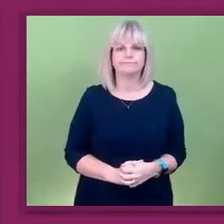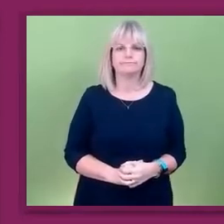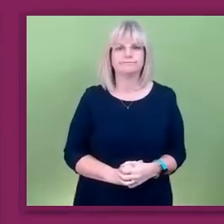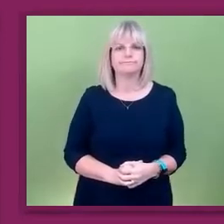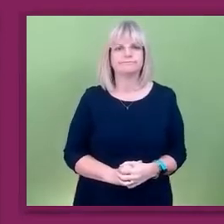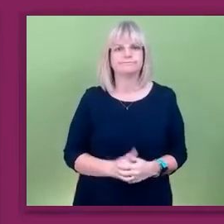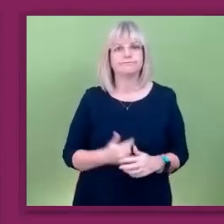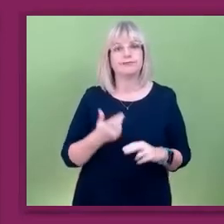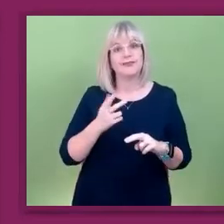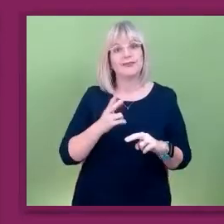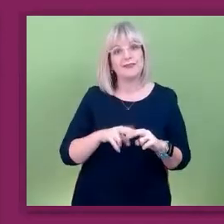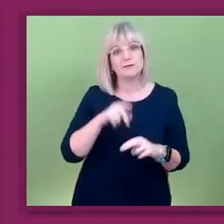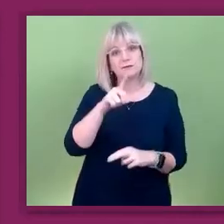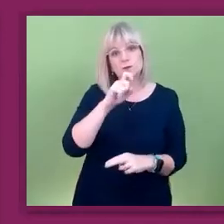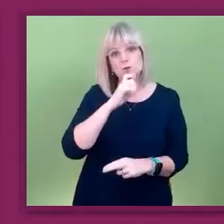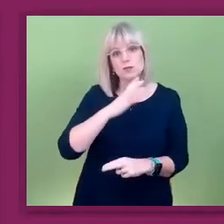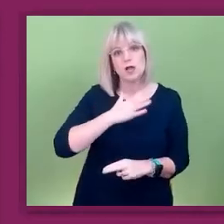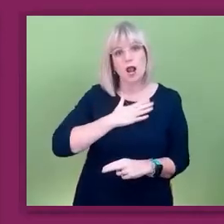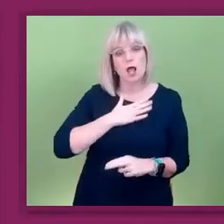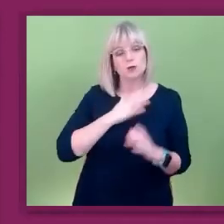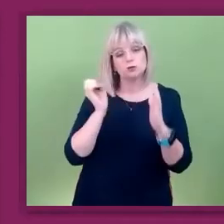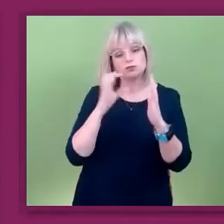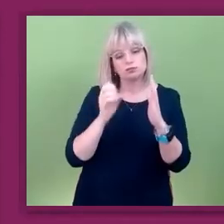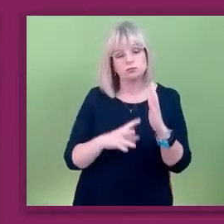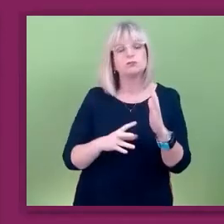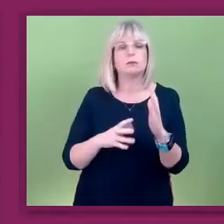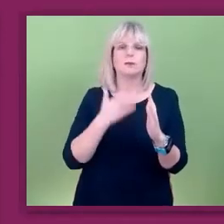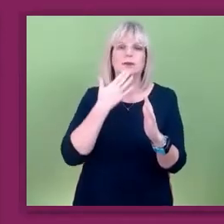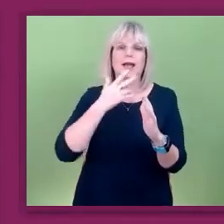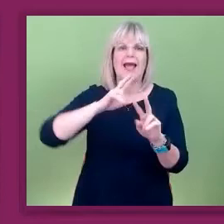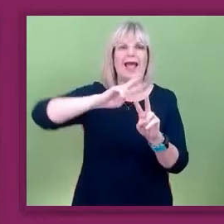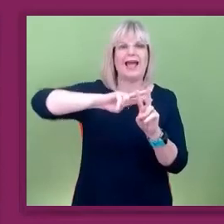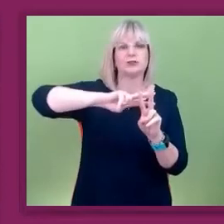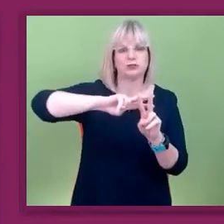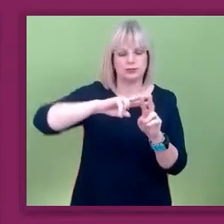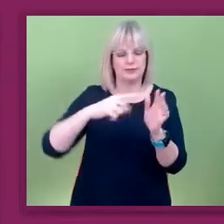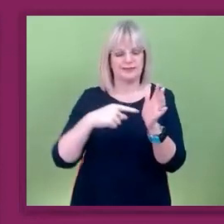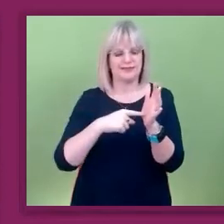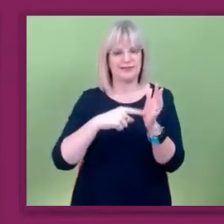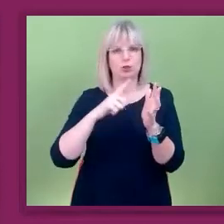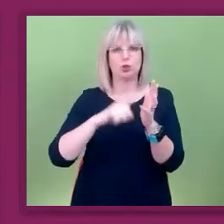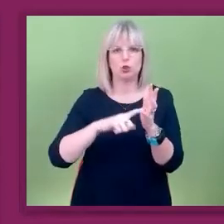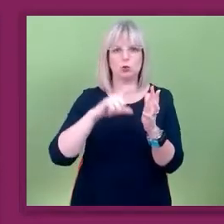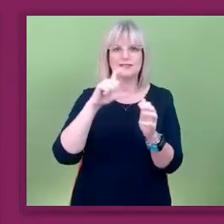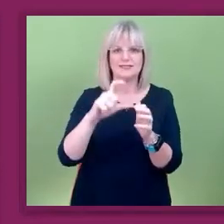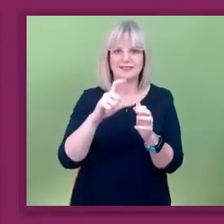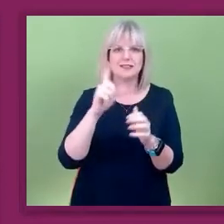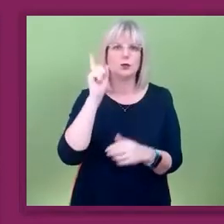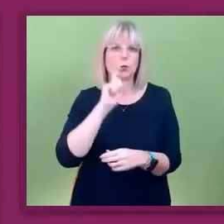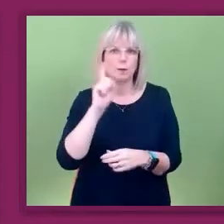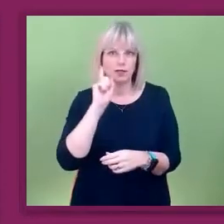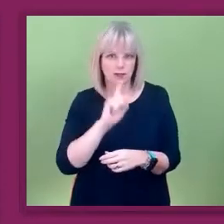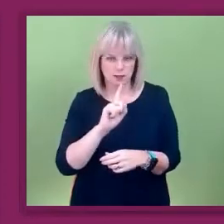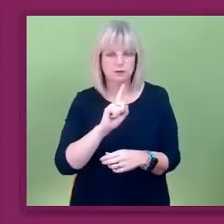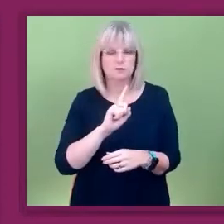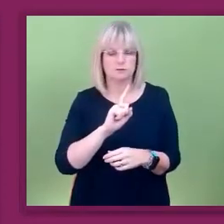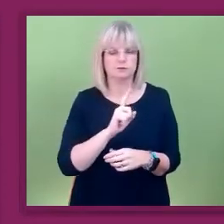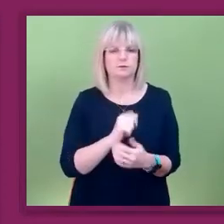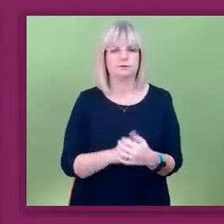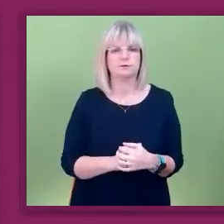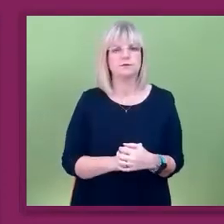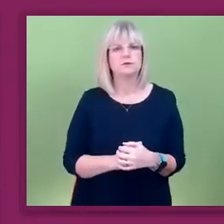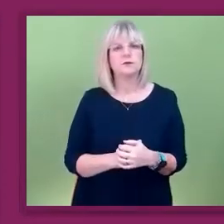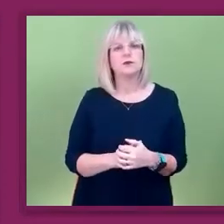post about the event, please use the hashtag TUCWomen. And we're also mindful, given I have